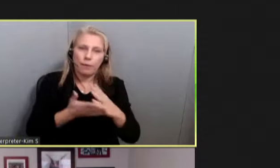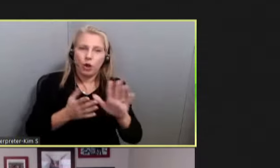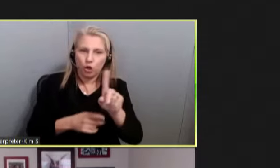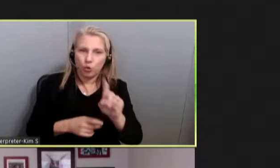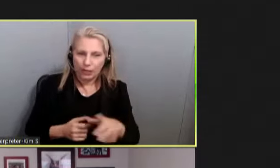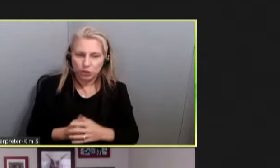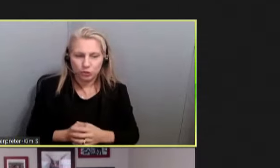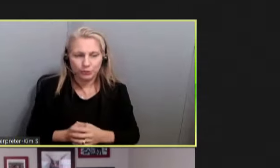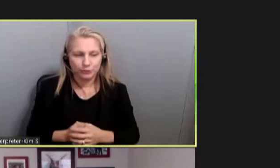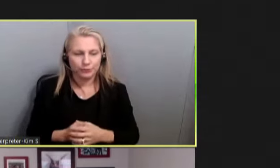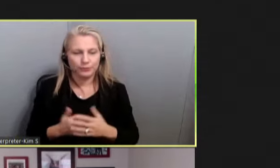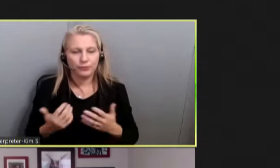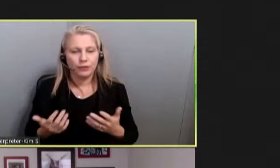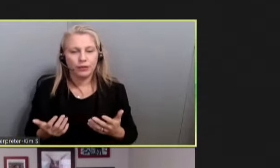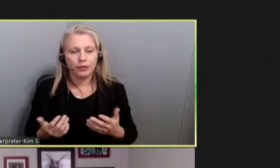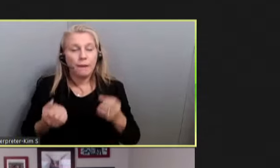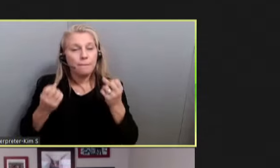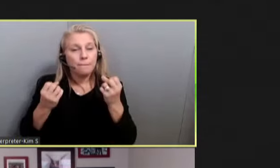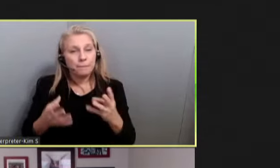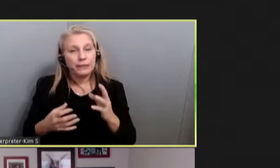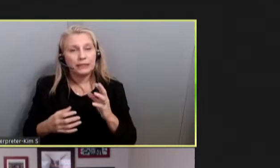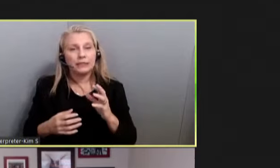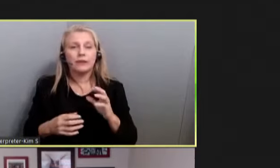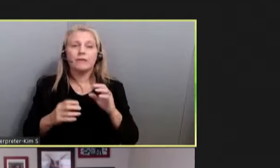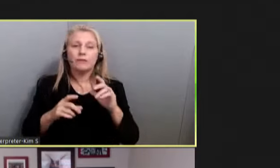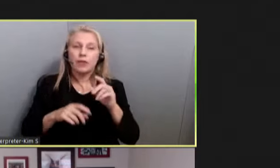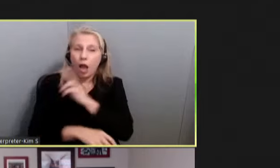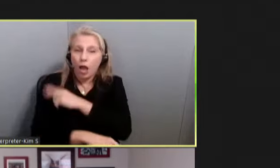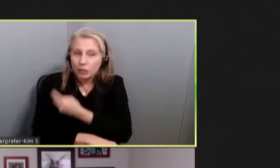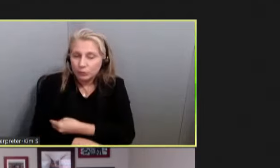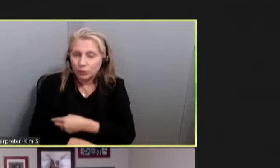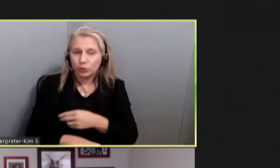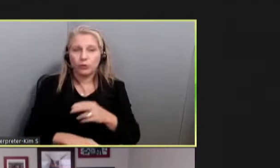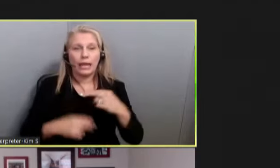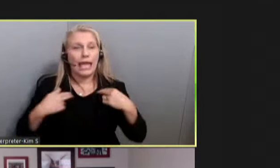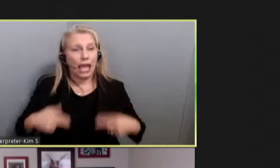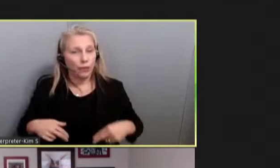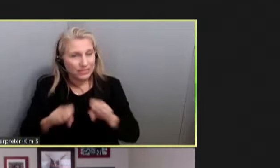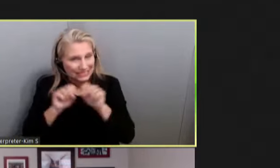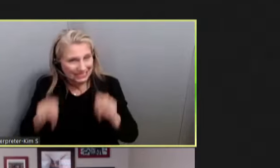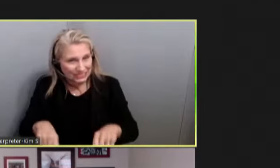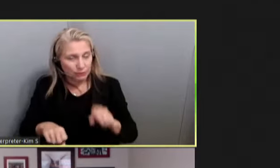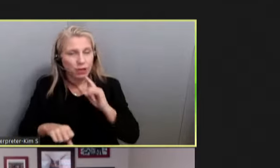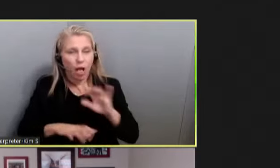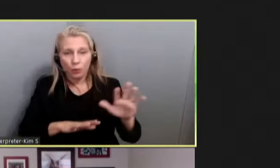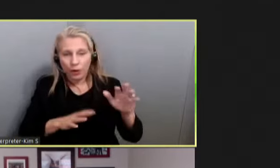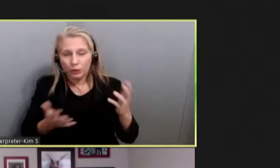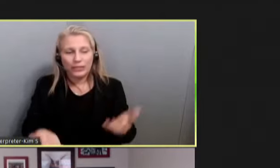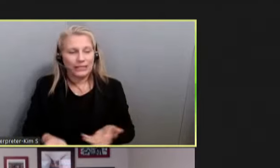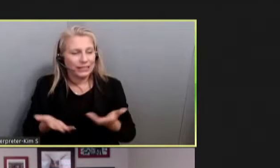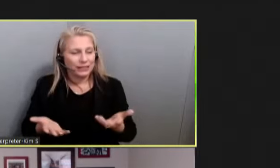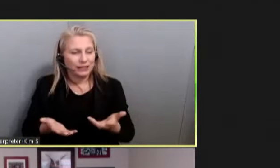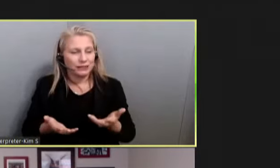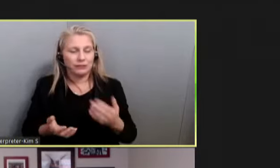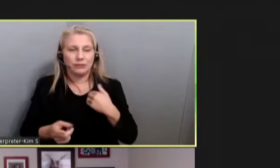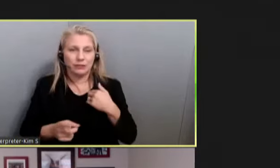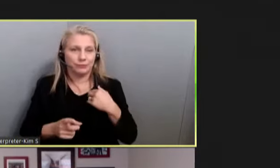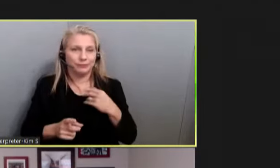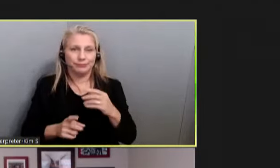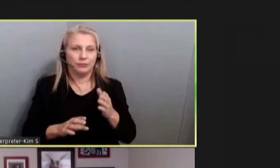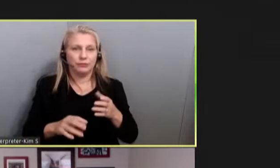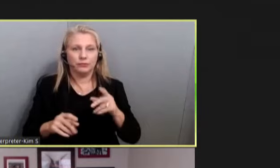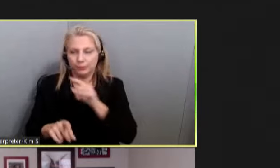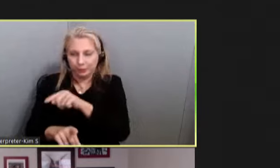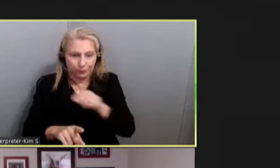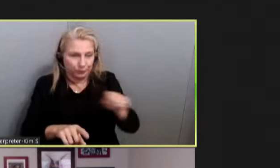question, many of our hospitals and healthcare systems in Colorado, span multiple states,